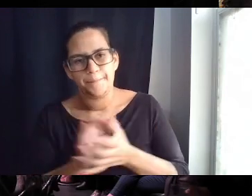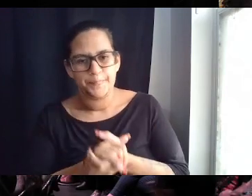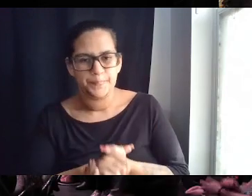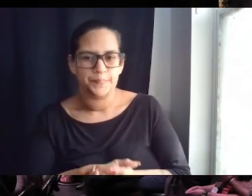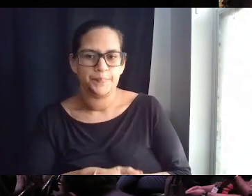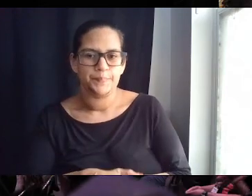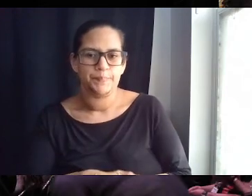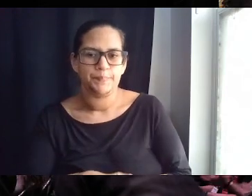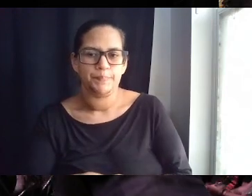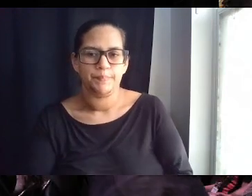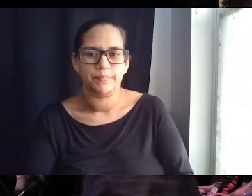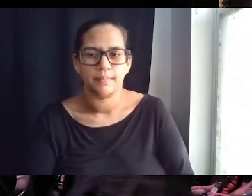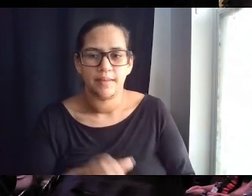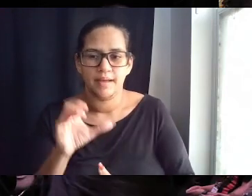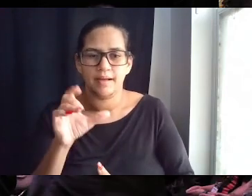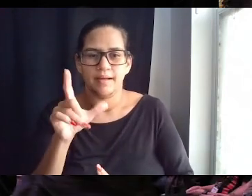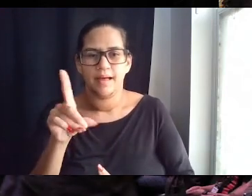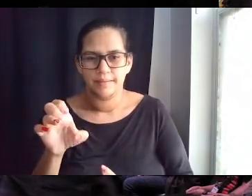take us away.